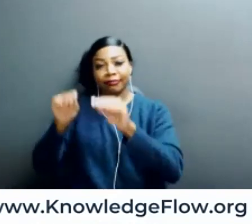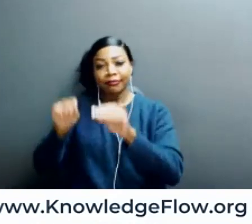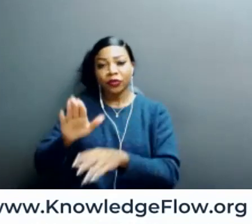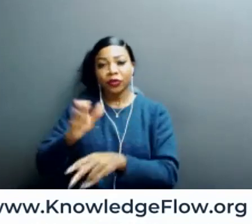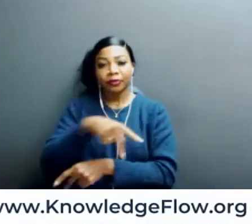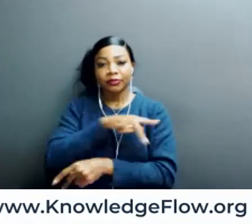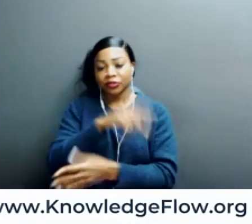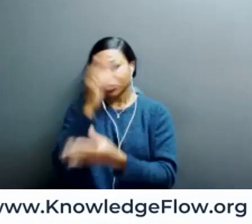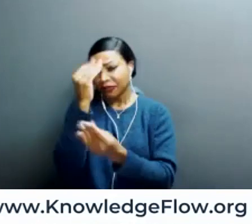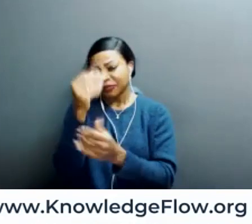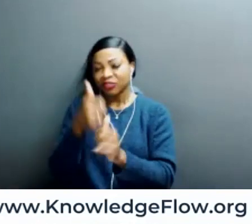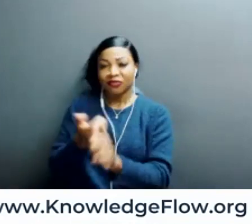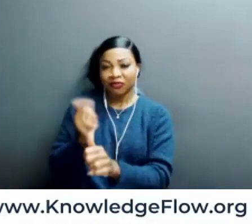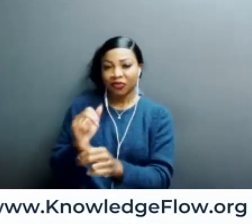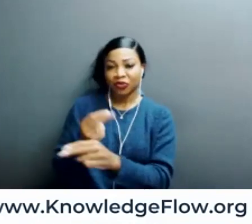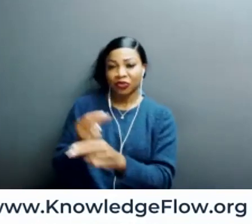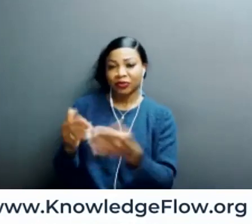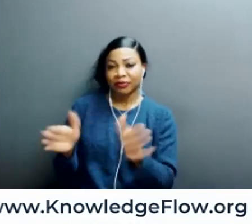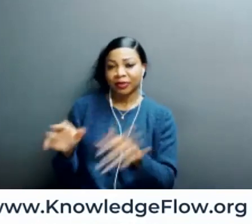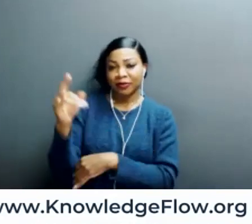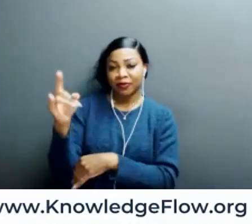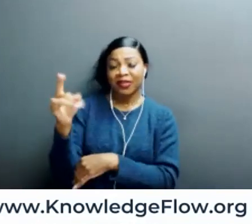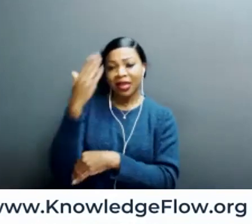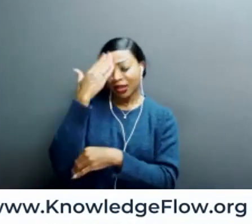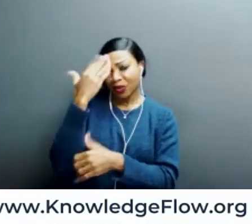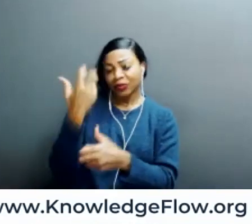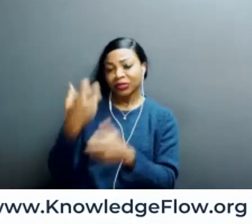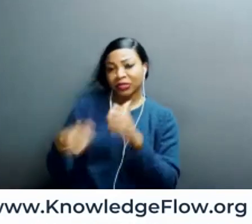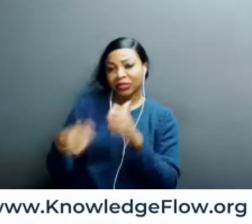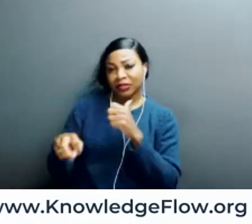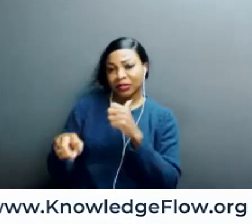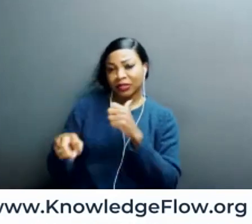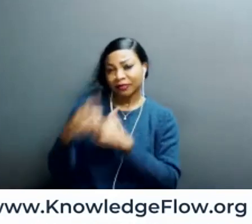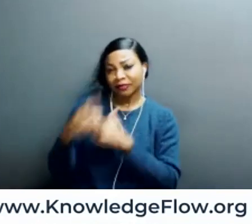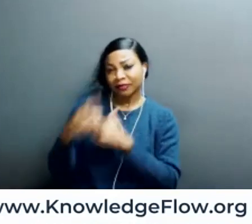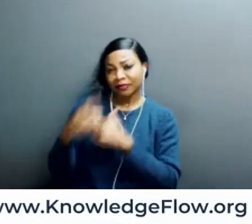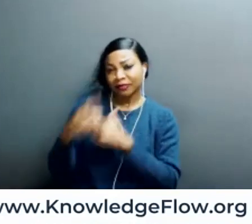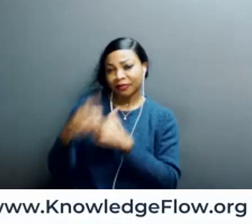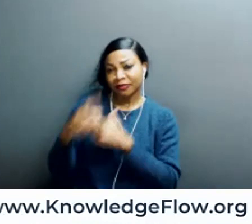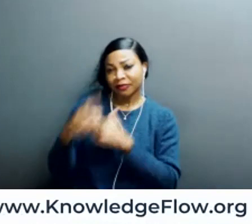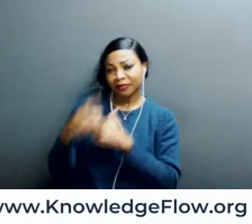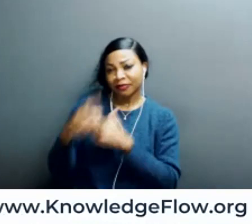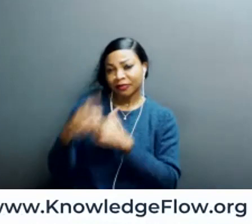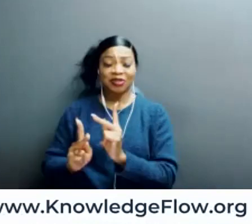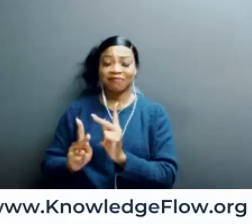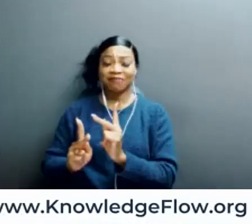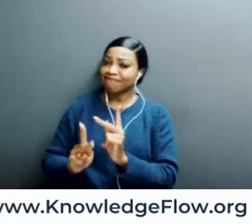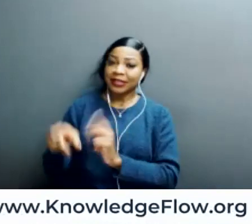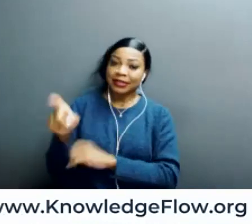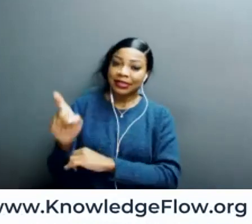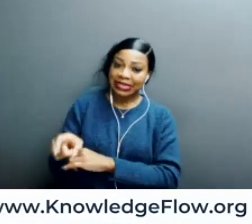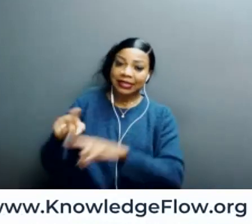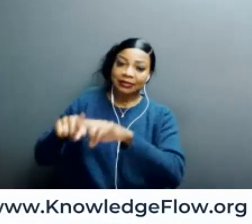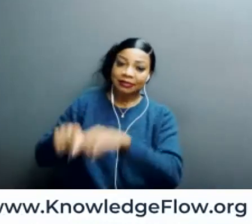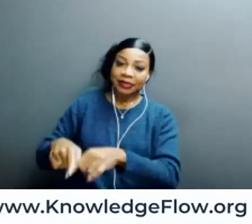for example and I know that can be tricky because for some folks public Wi-Fi is one of the only ways that they can access